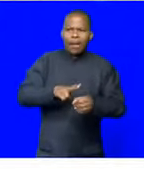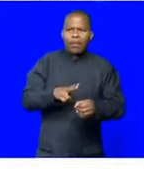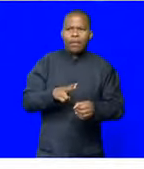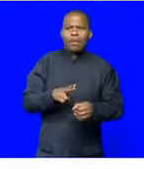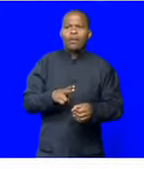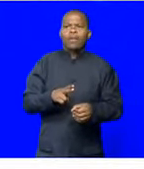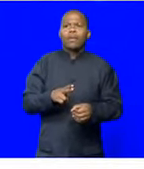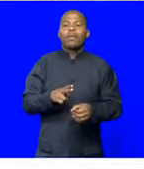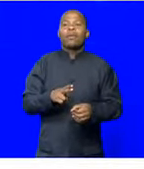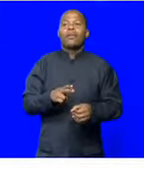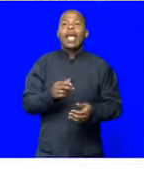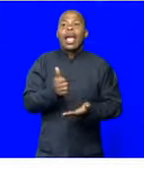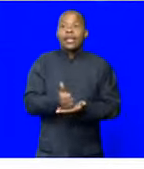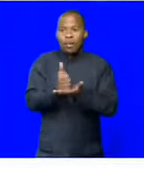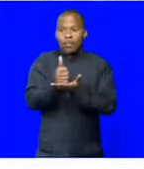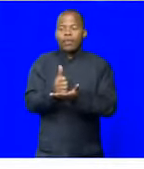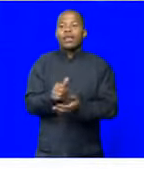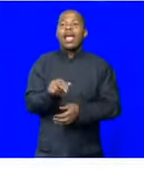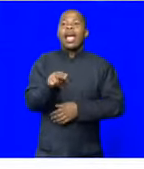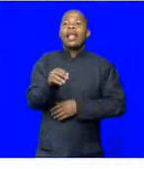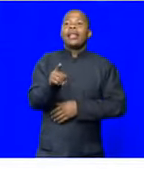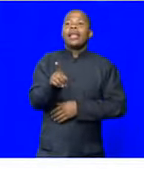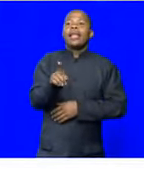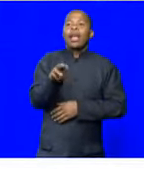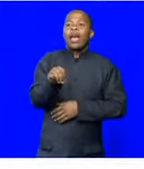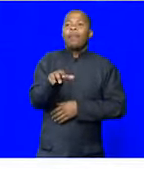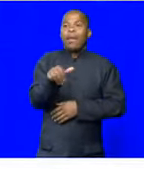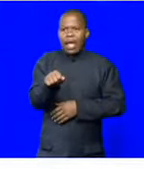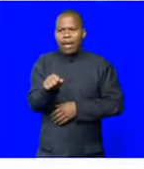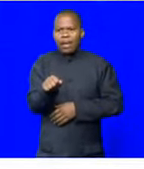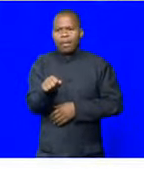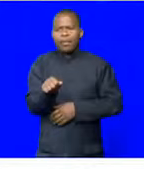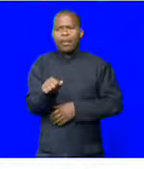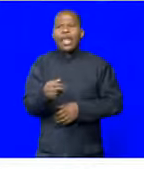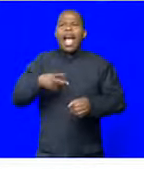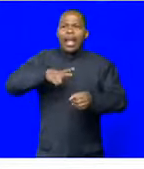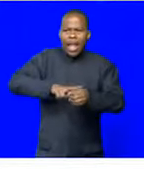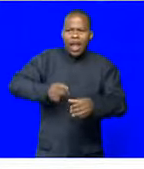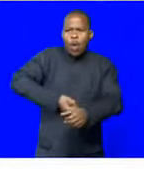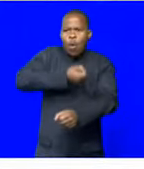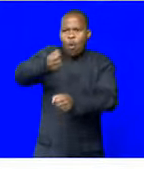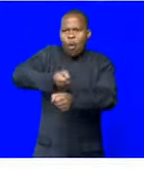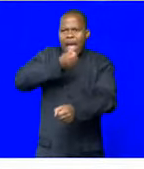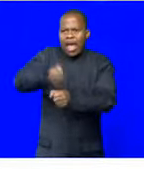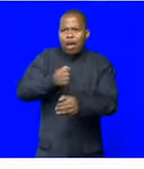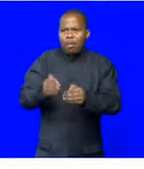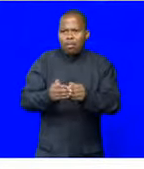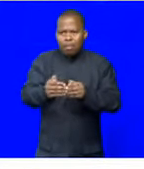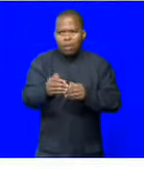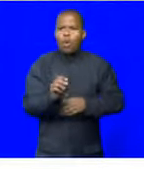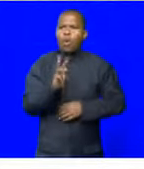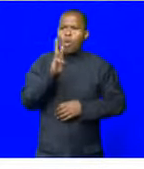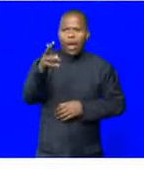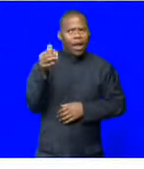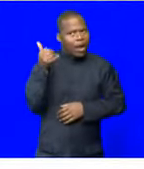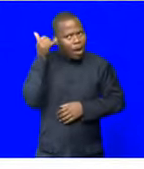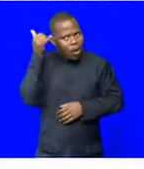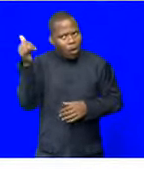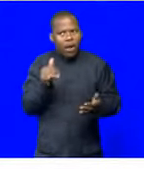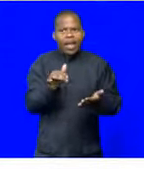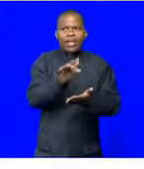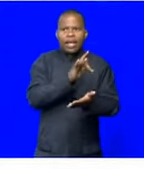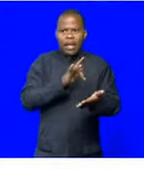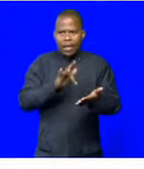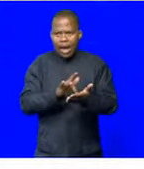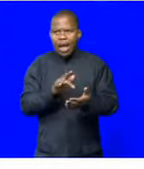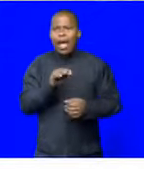terms of giving them a housing to sit where they'll be doing their jobs day to day. The call center agents will be managing the new national line for